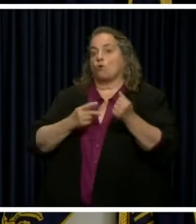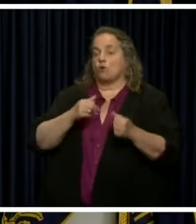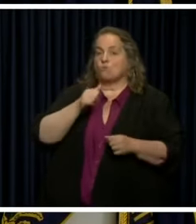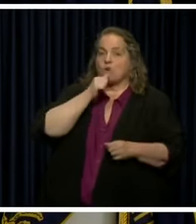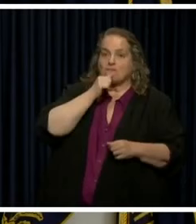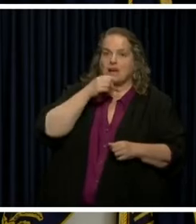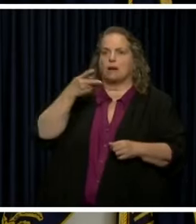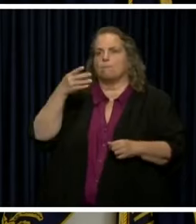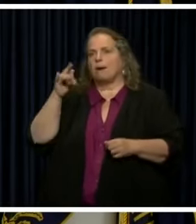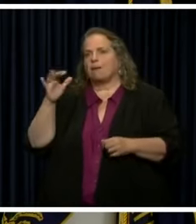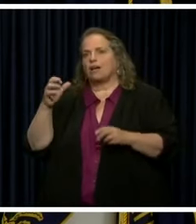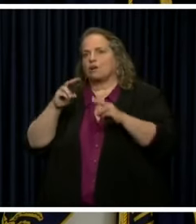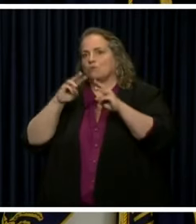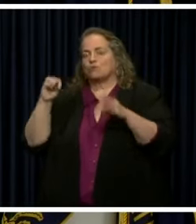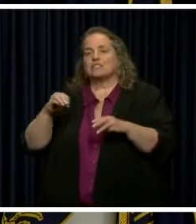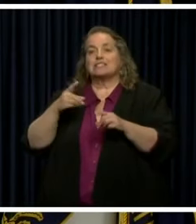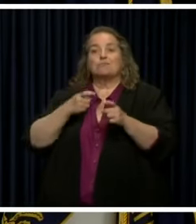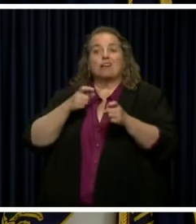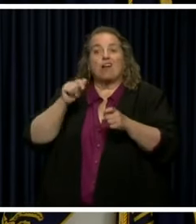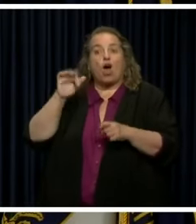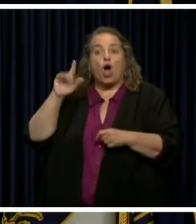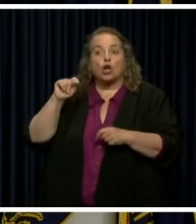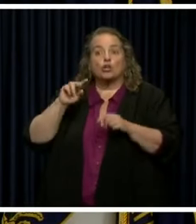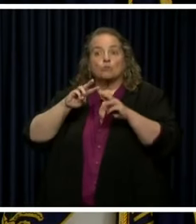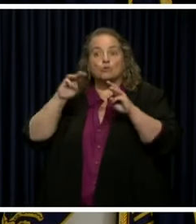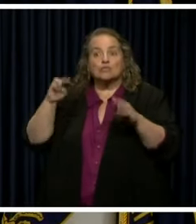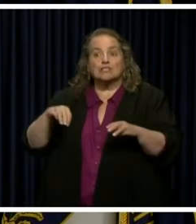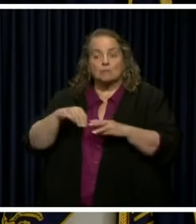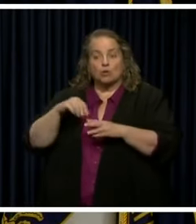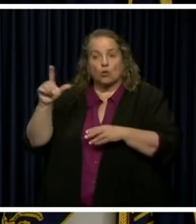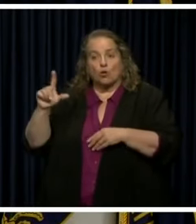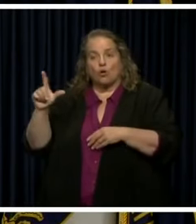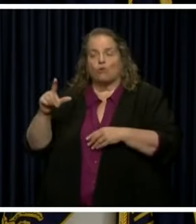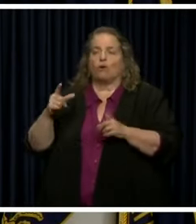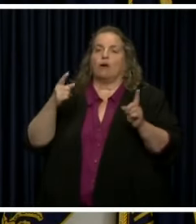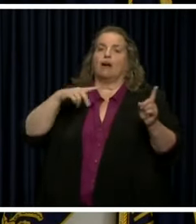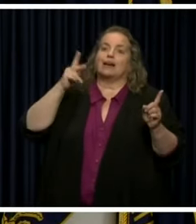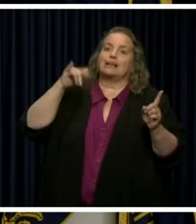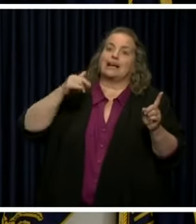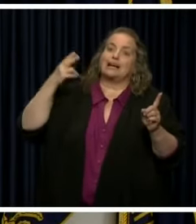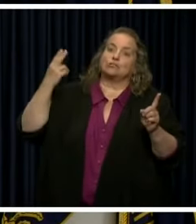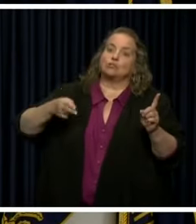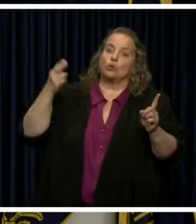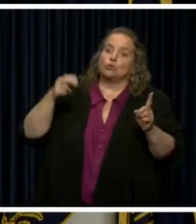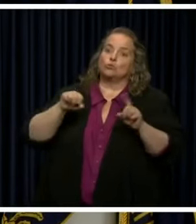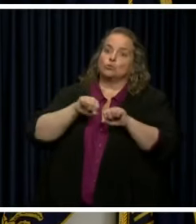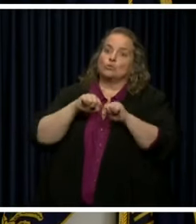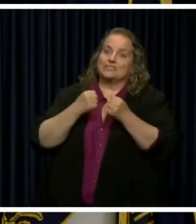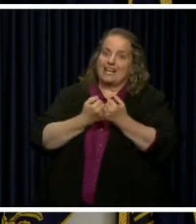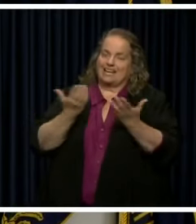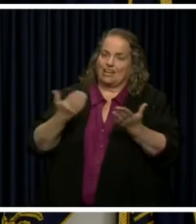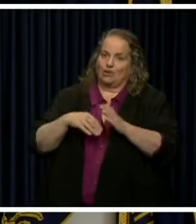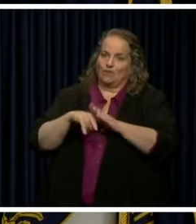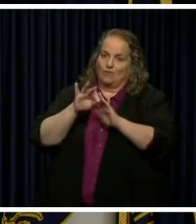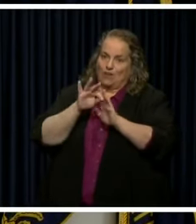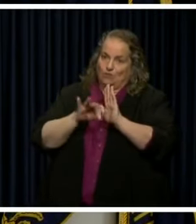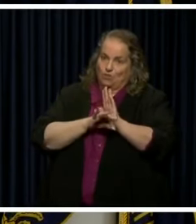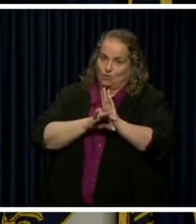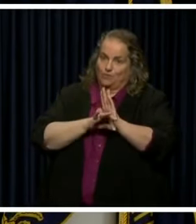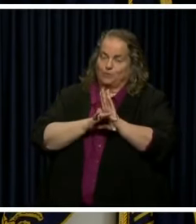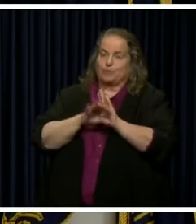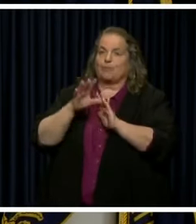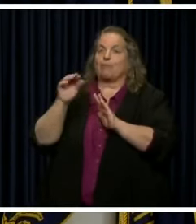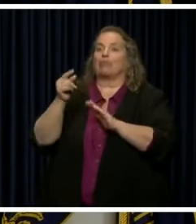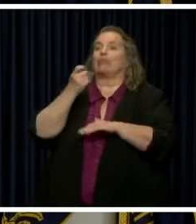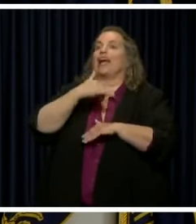public museums. Think about the Speed Art Museum in Louisville. Think about the Kentucky Historical Society here in Frankfort. And